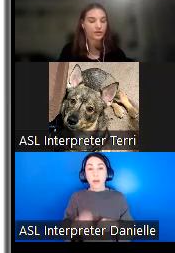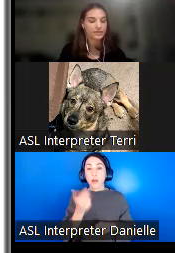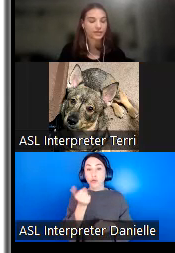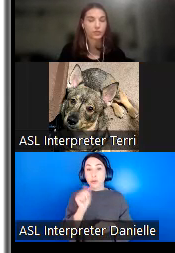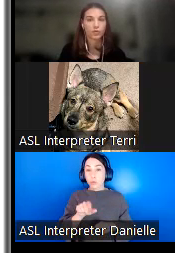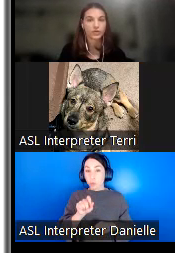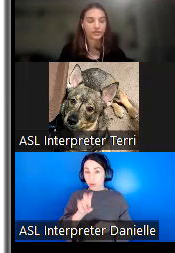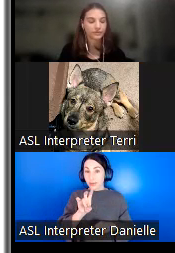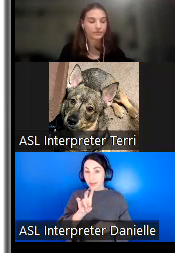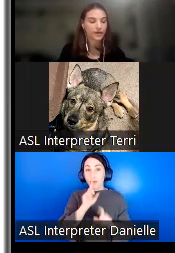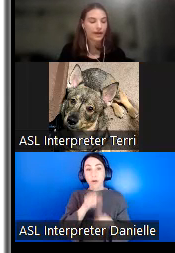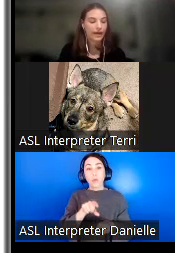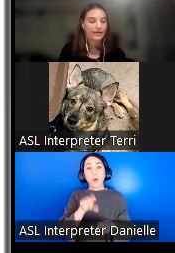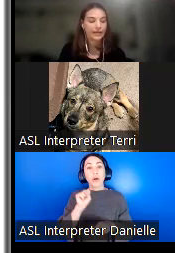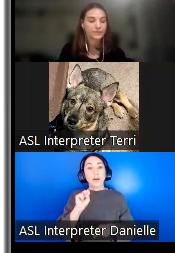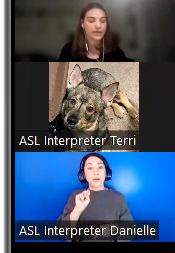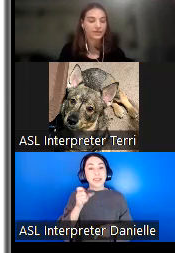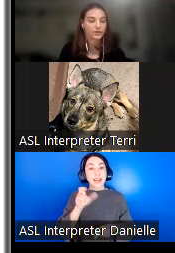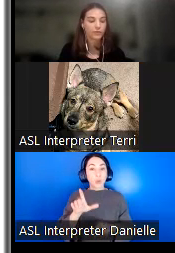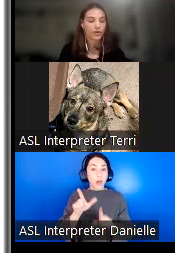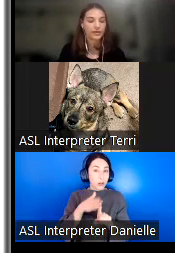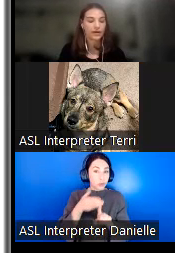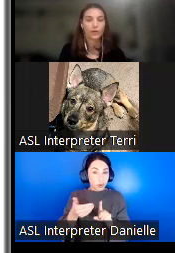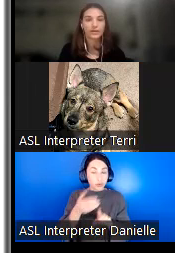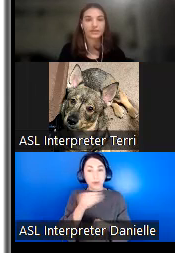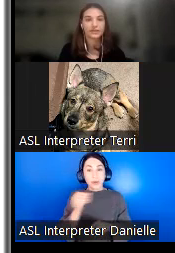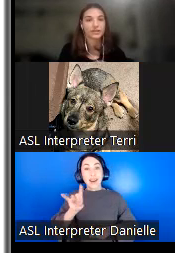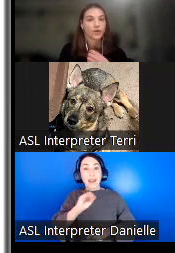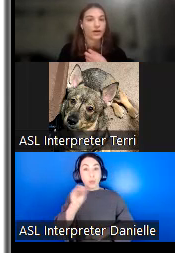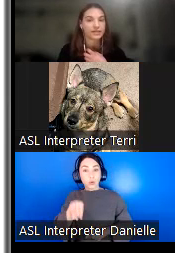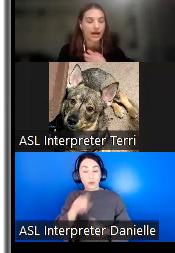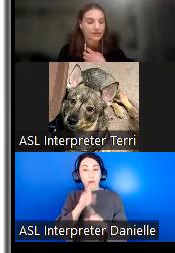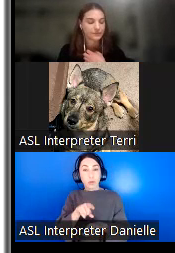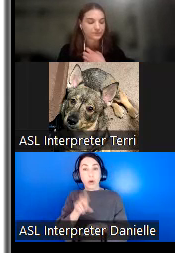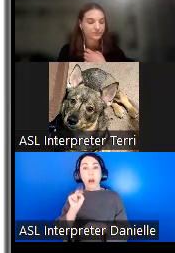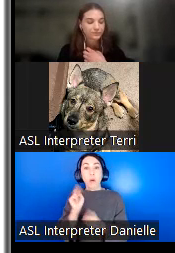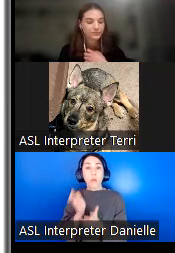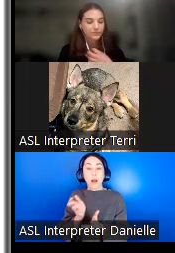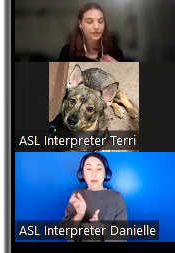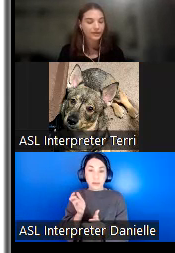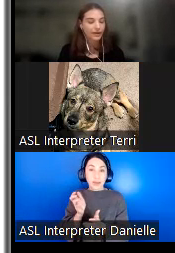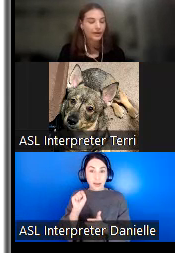13.7% who reported sexual coercion, and 8% who reported unwanted sexual contact.